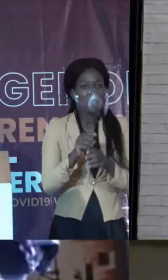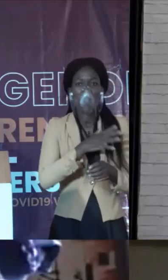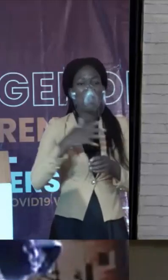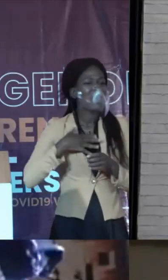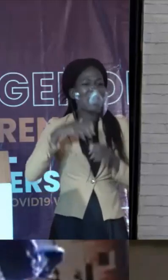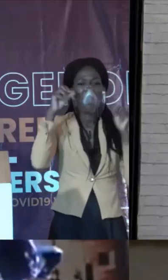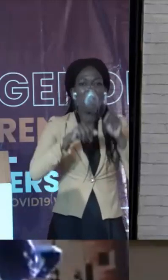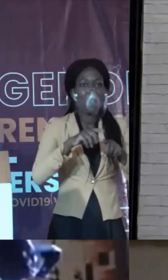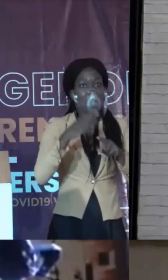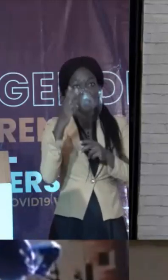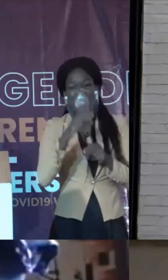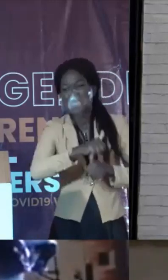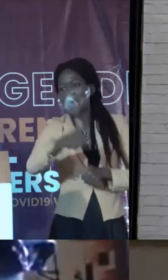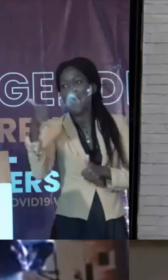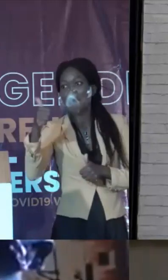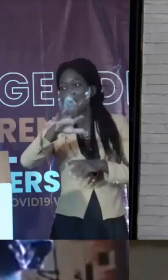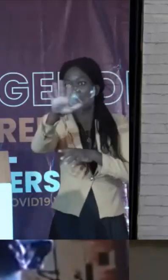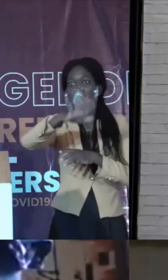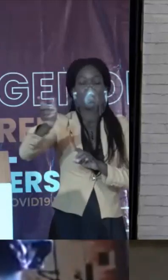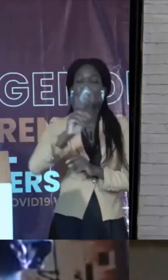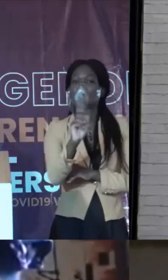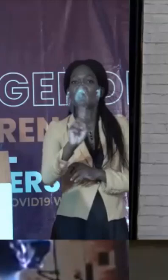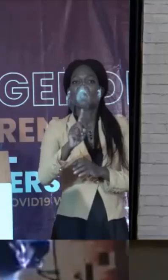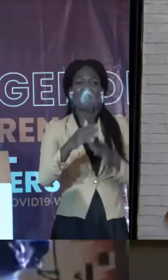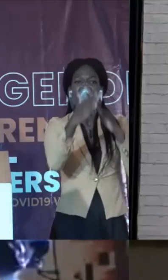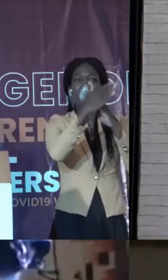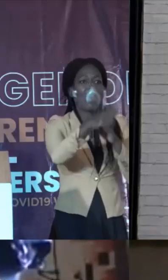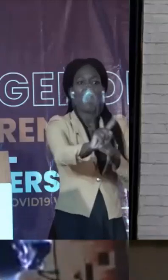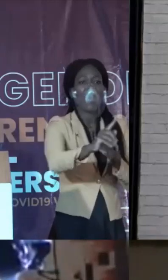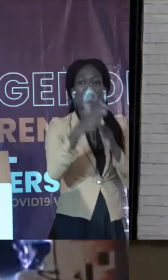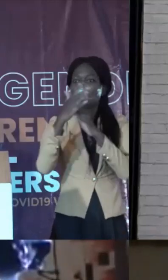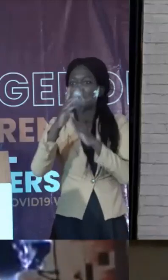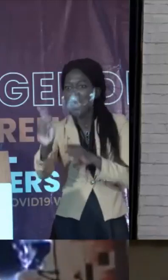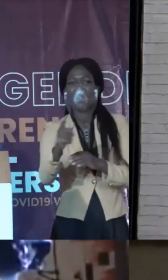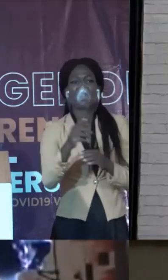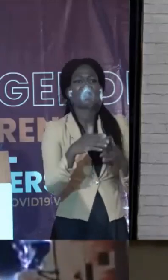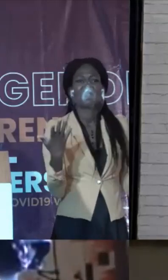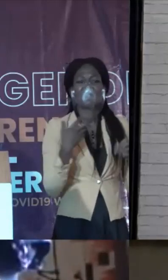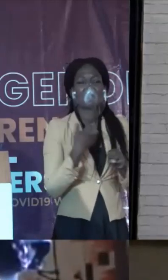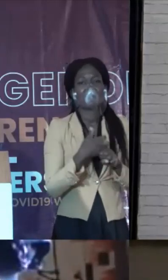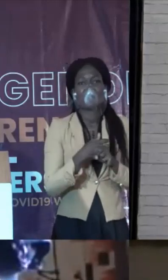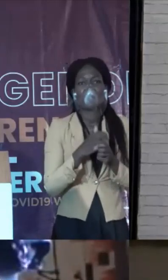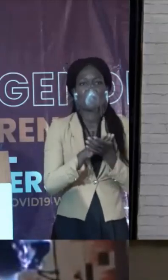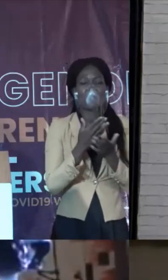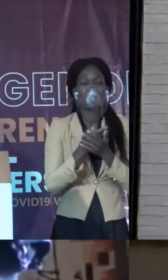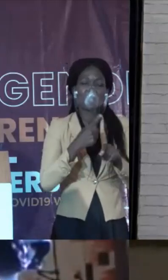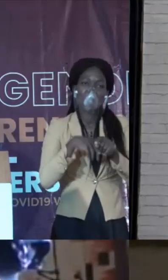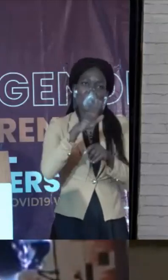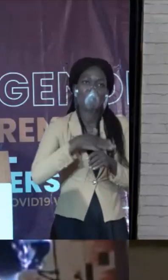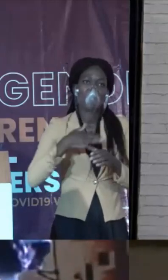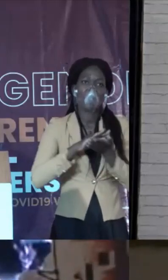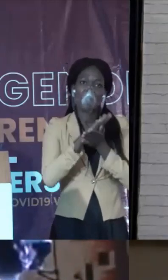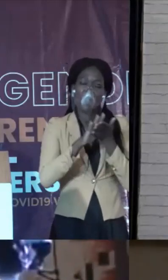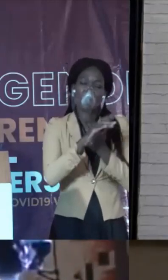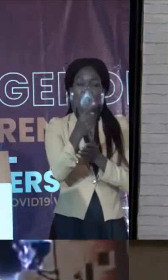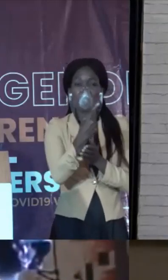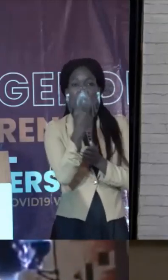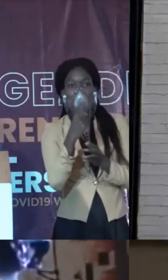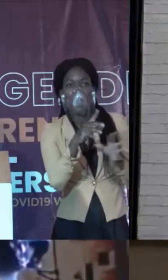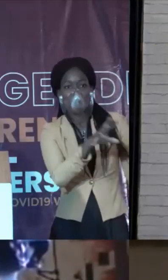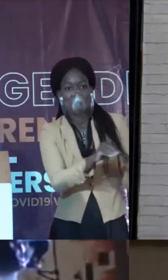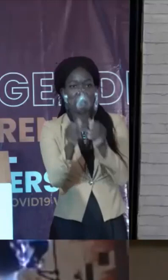And those are still very restrictive, because you can't always wait for someone to take you to a bank or to take you